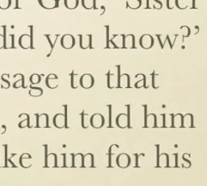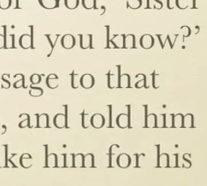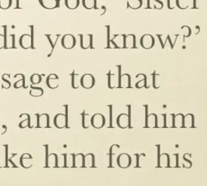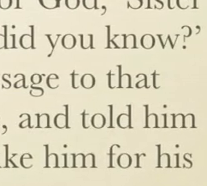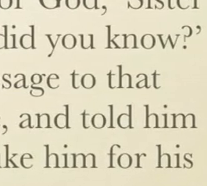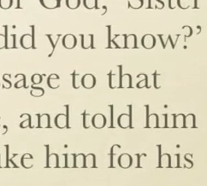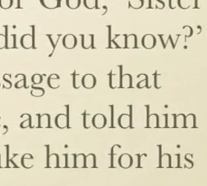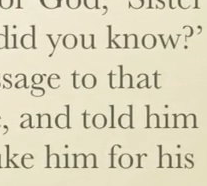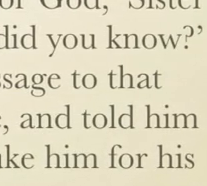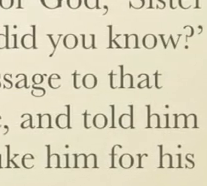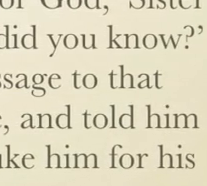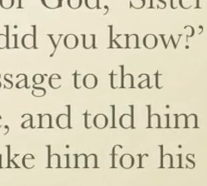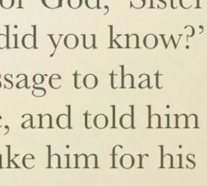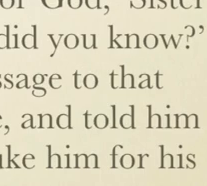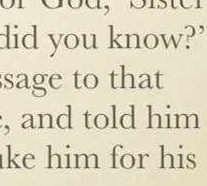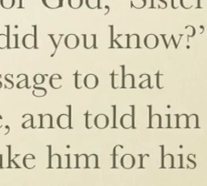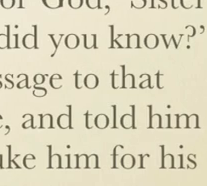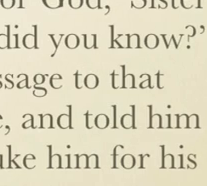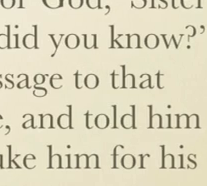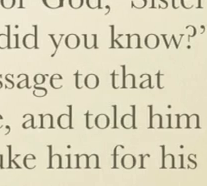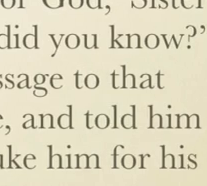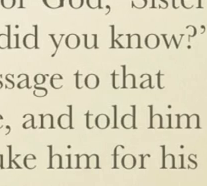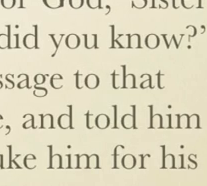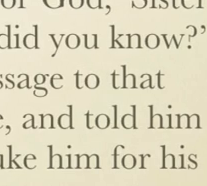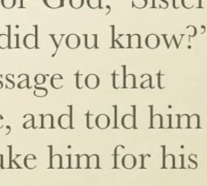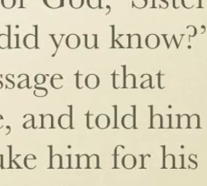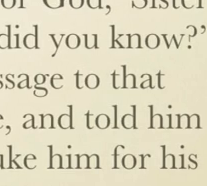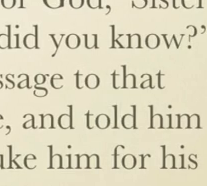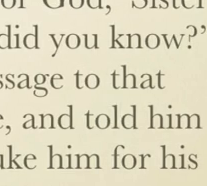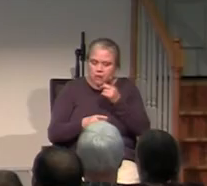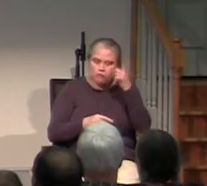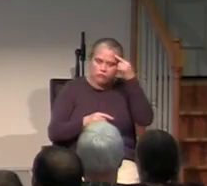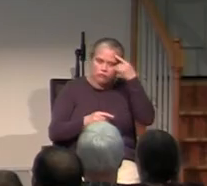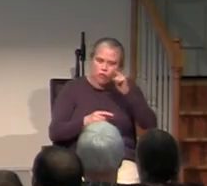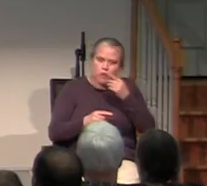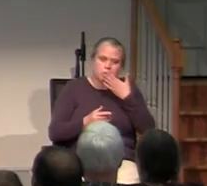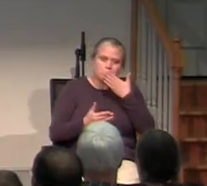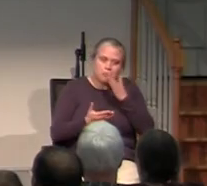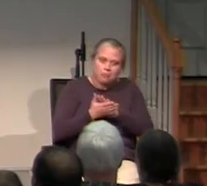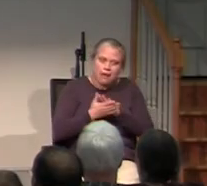rebuke him for his controversial manner of labor."